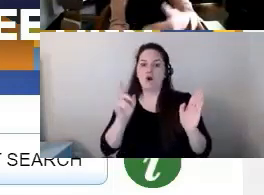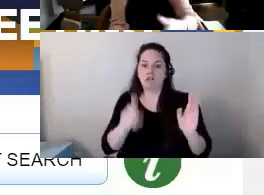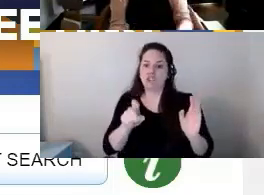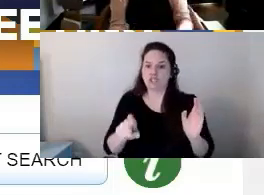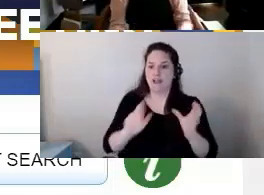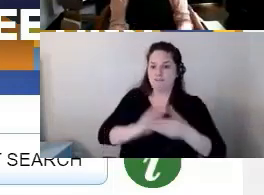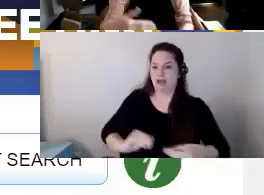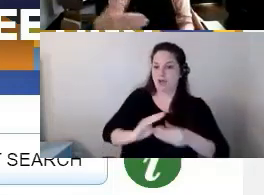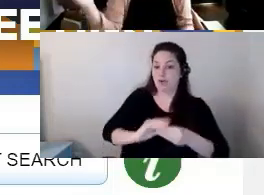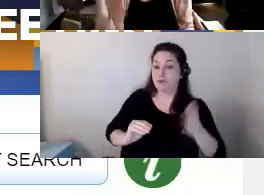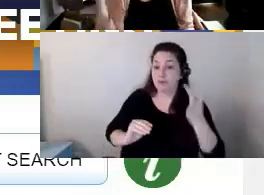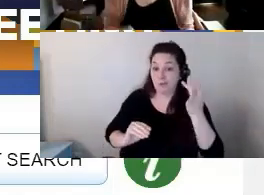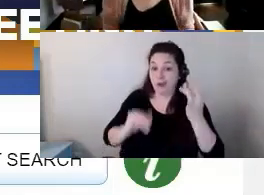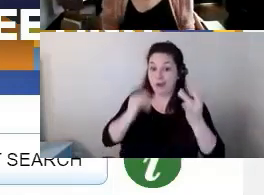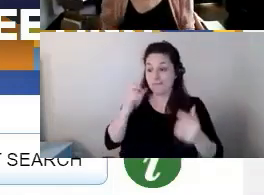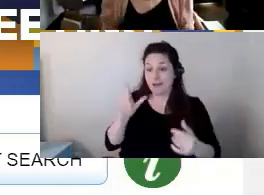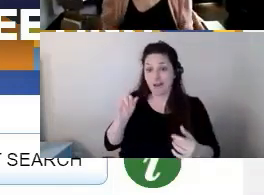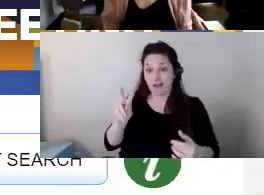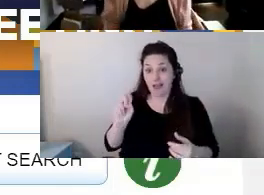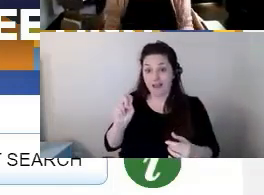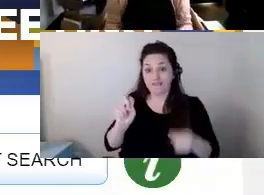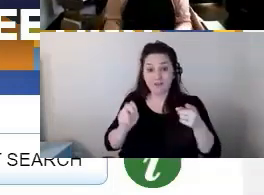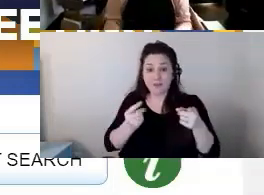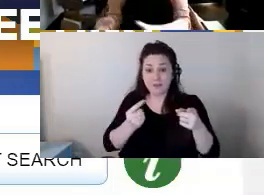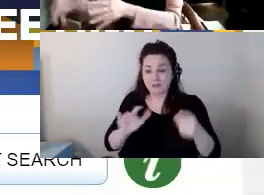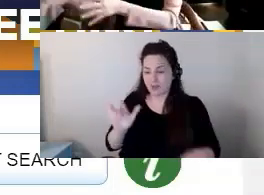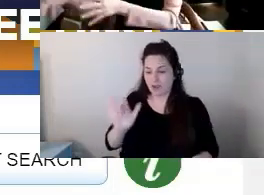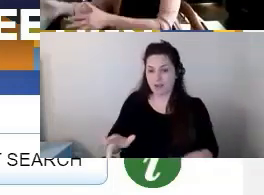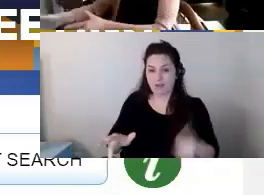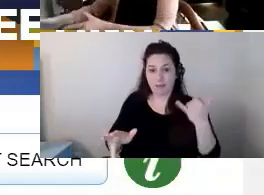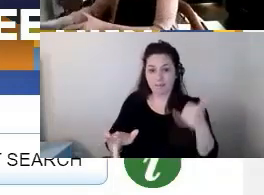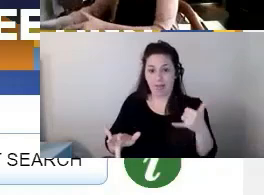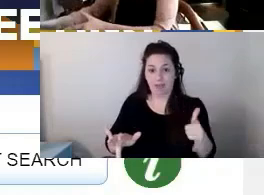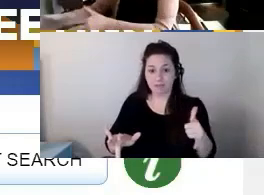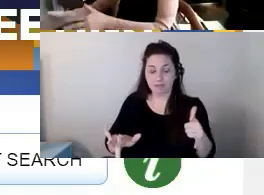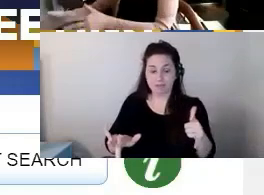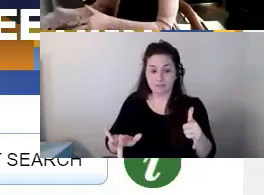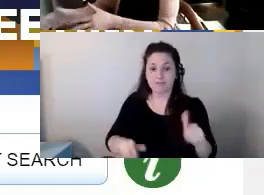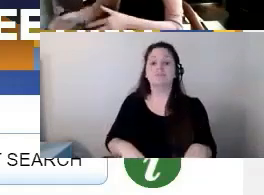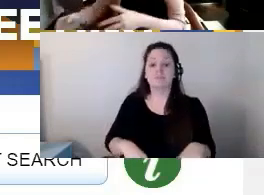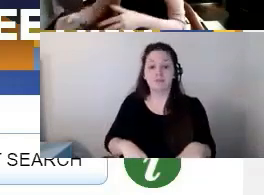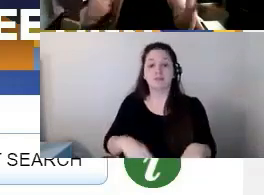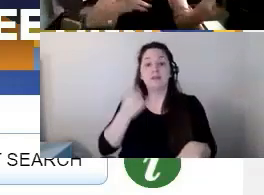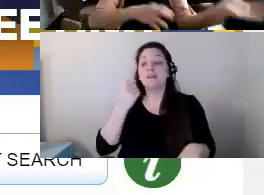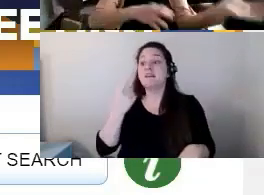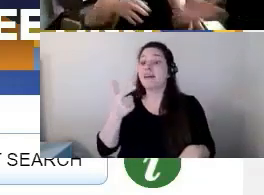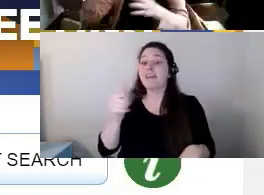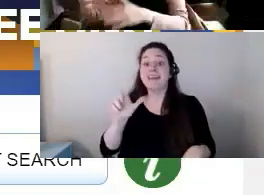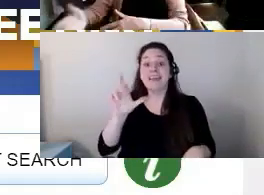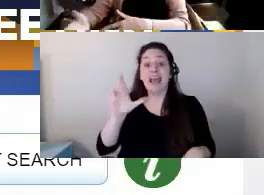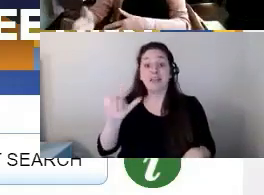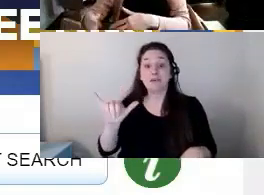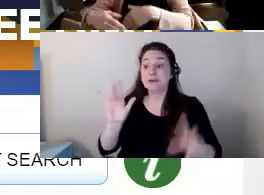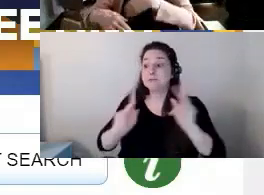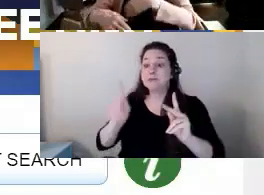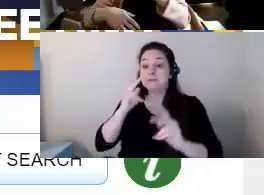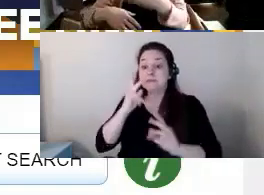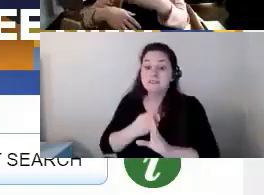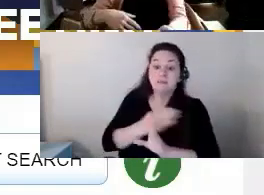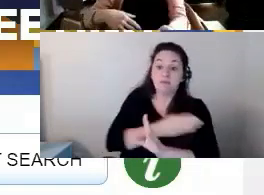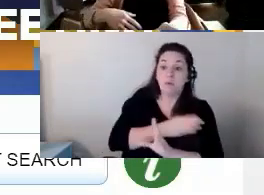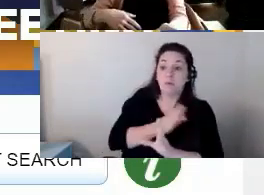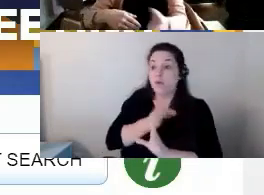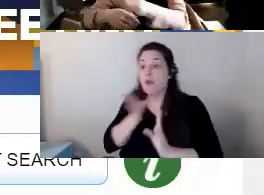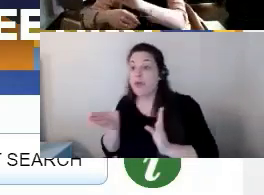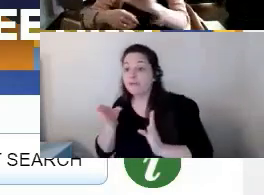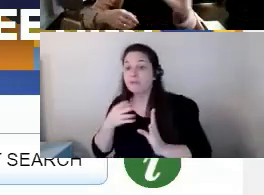that when you're live, you're going to play your narration. It is when it's in the gallery, when people see it before or after and want to